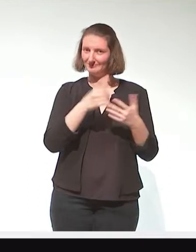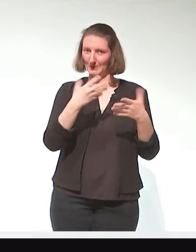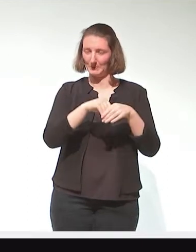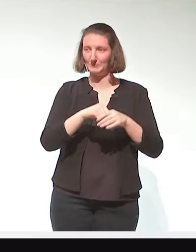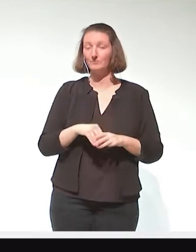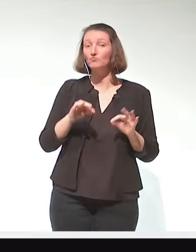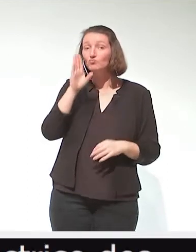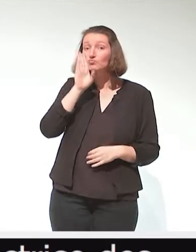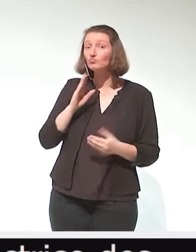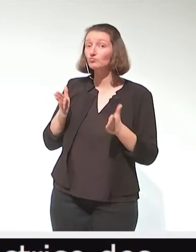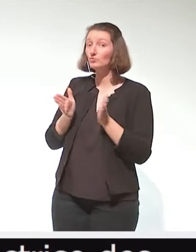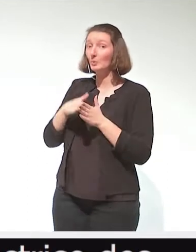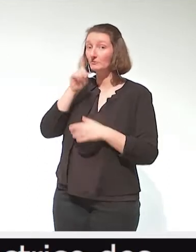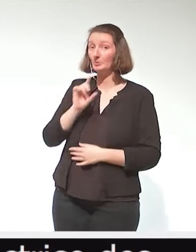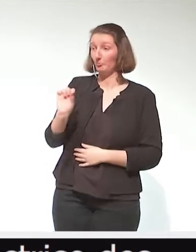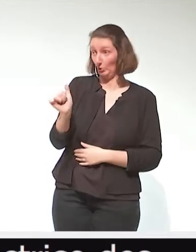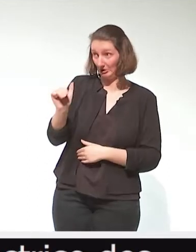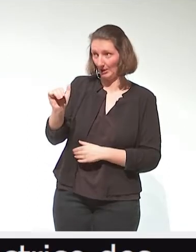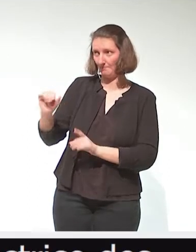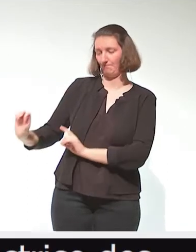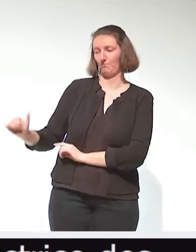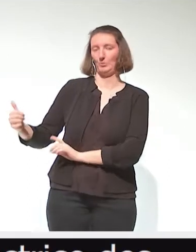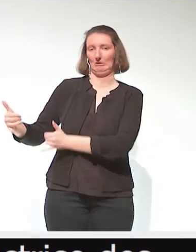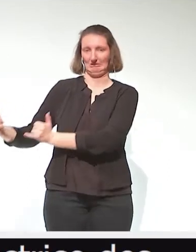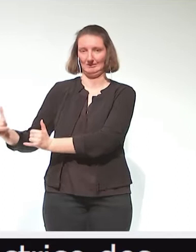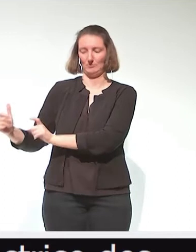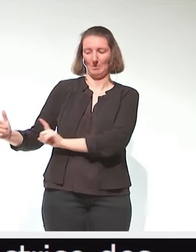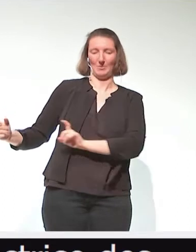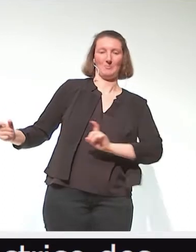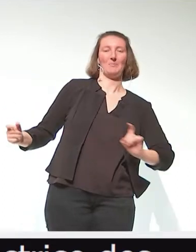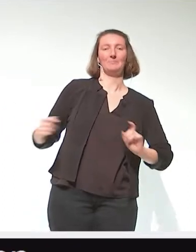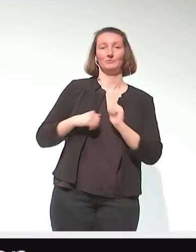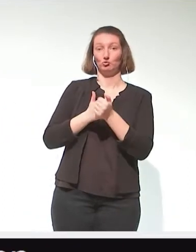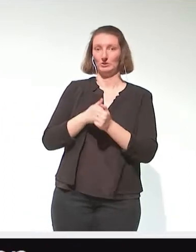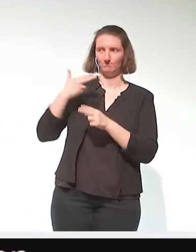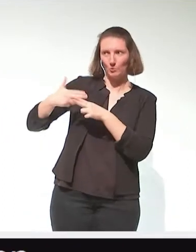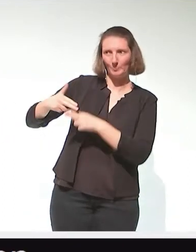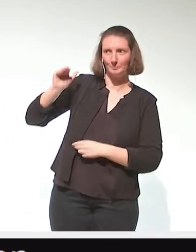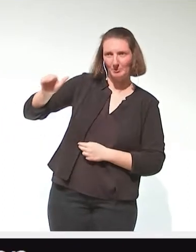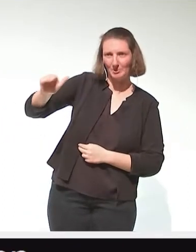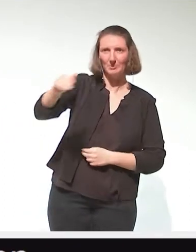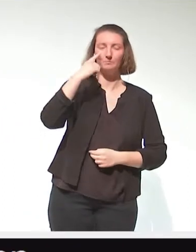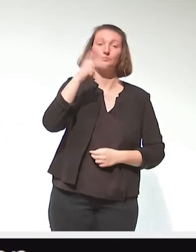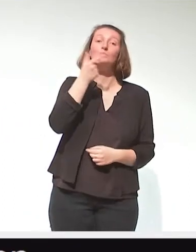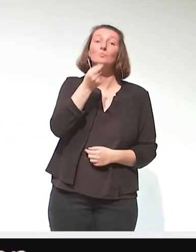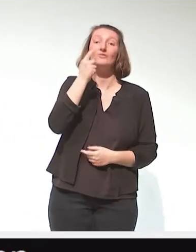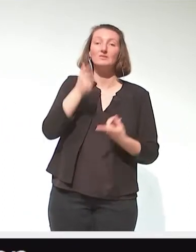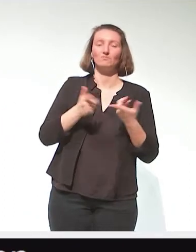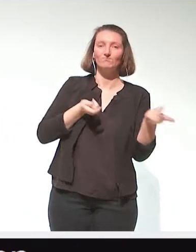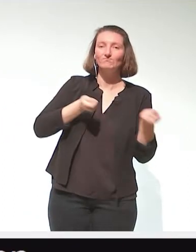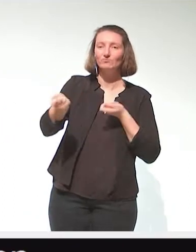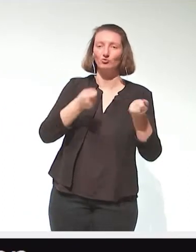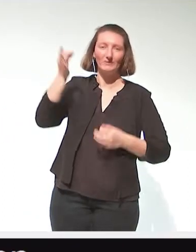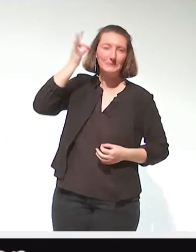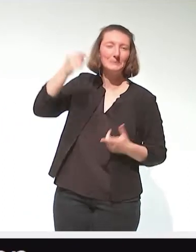European Commission. I'm going to ask that you please settle in the same order that I'm calling on you to join